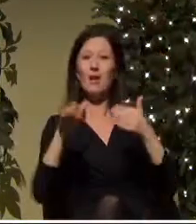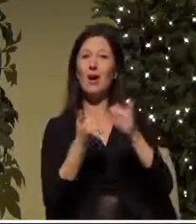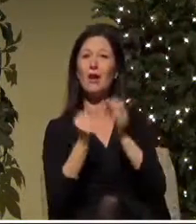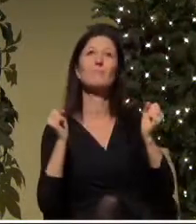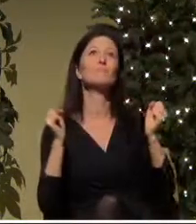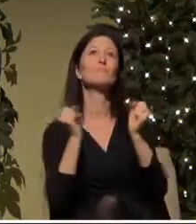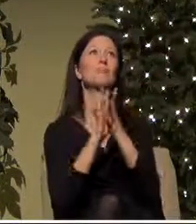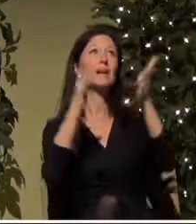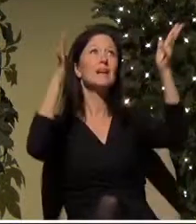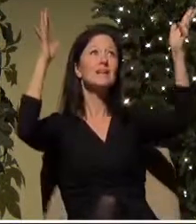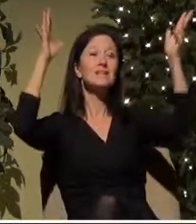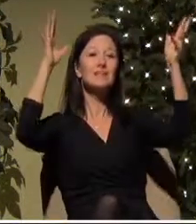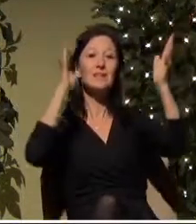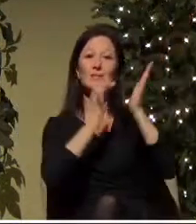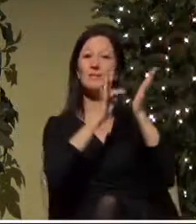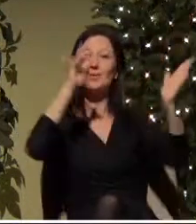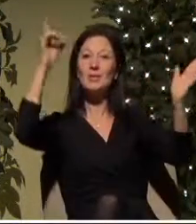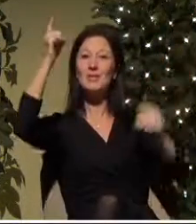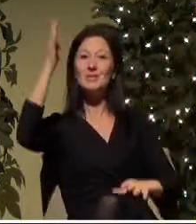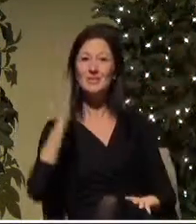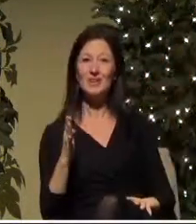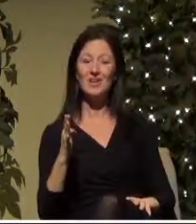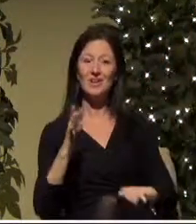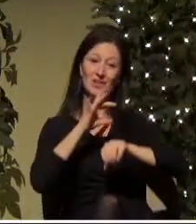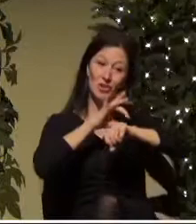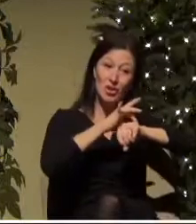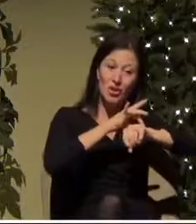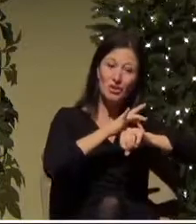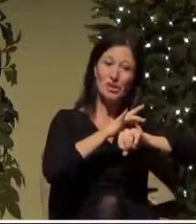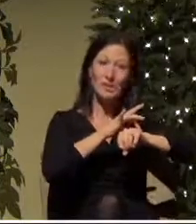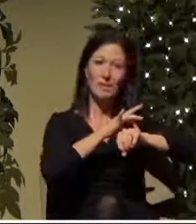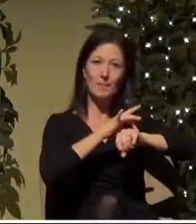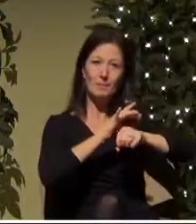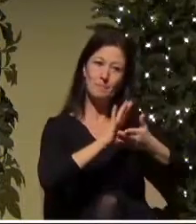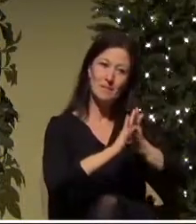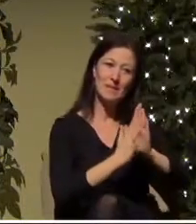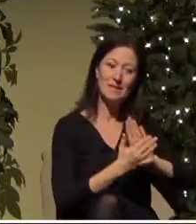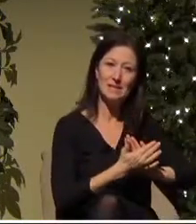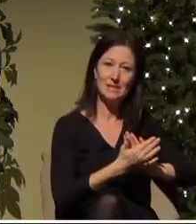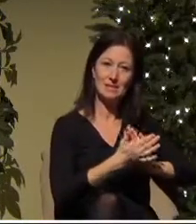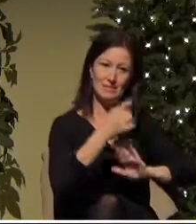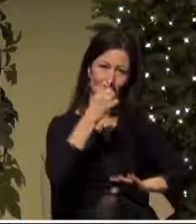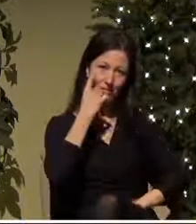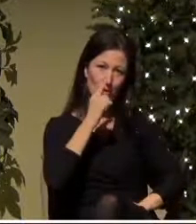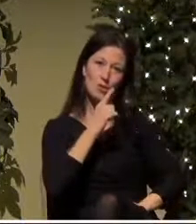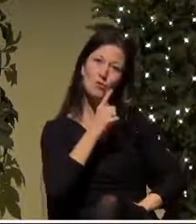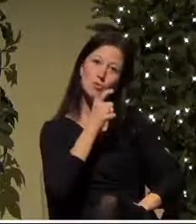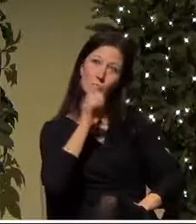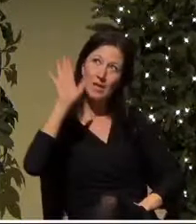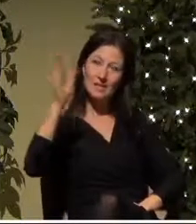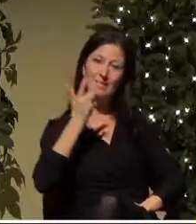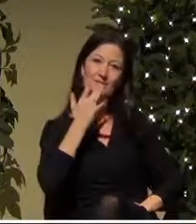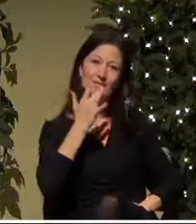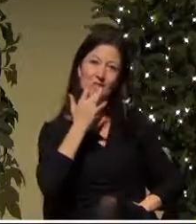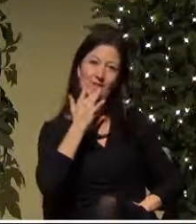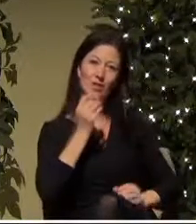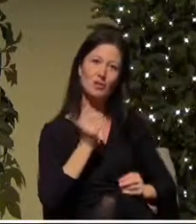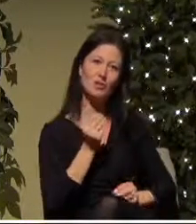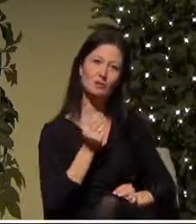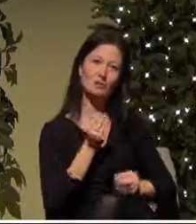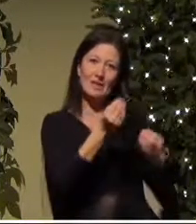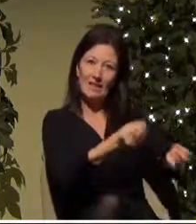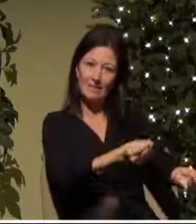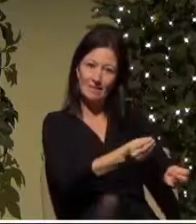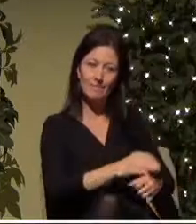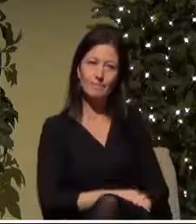in the highest heaven and on earth peace to those on whom his favor rests when the angels had left them and